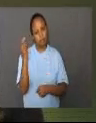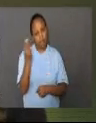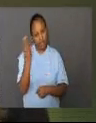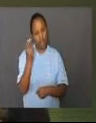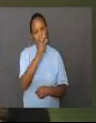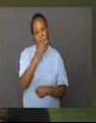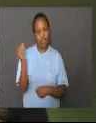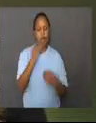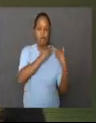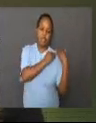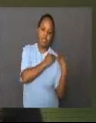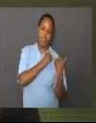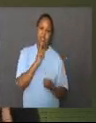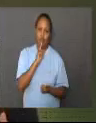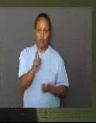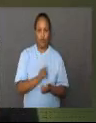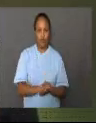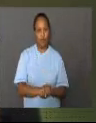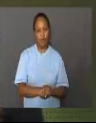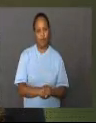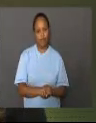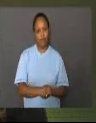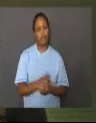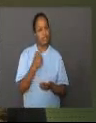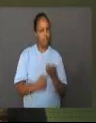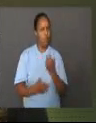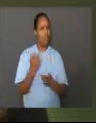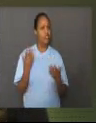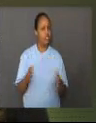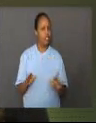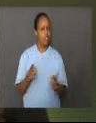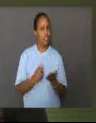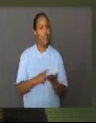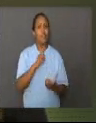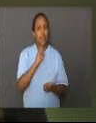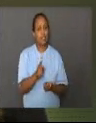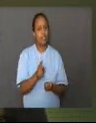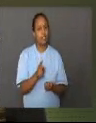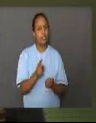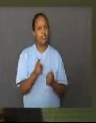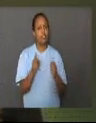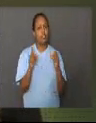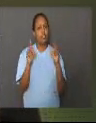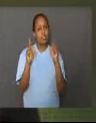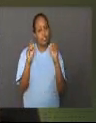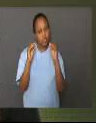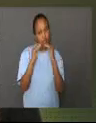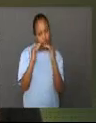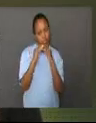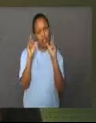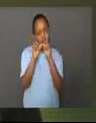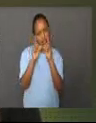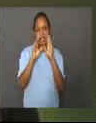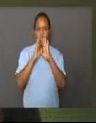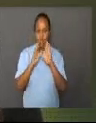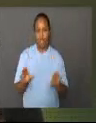and burdens. We have discussed the fact that equity contributes to